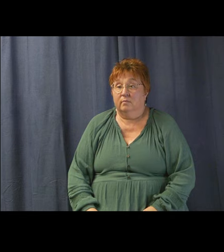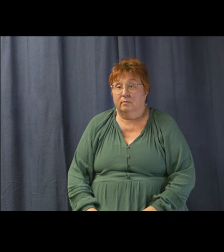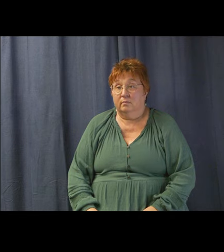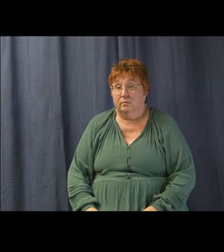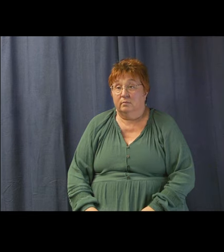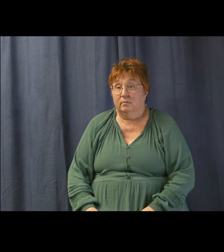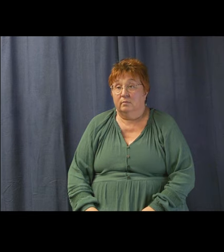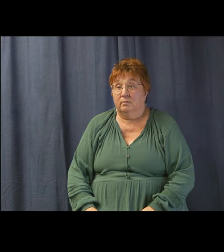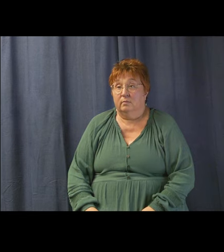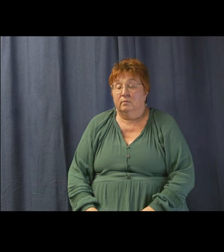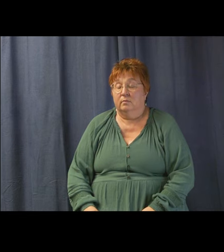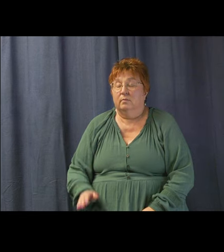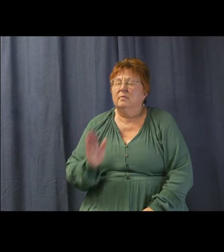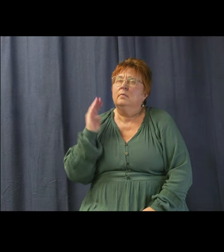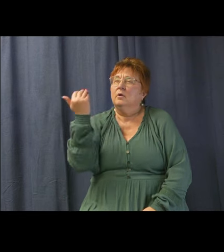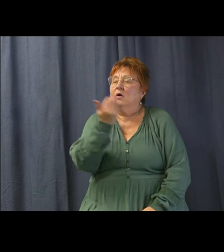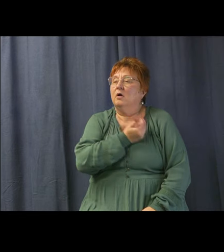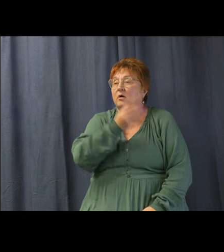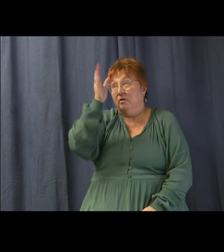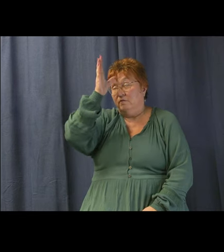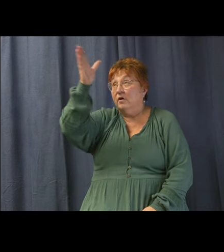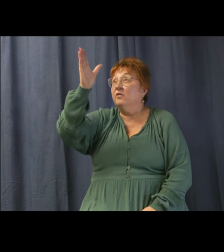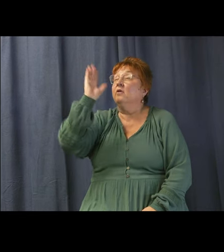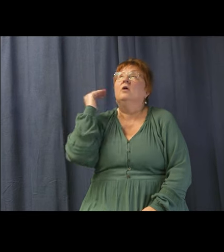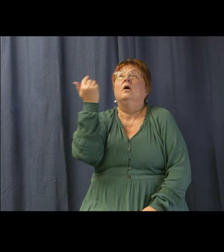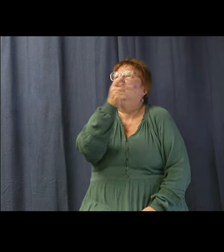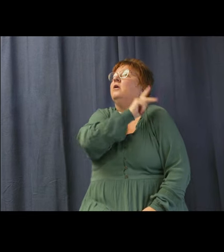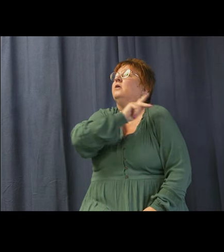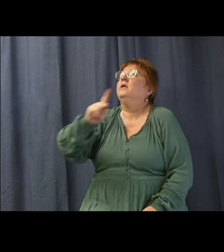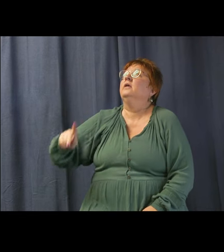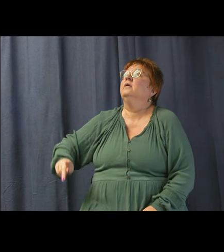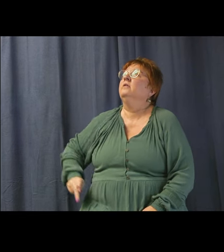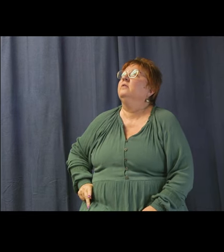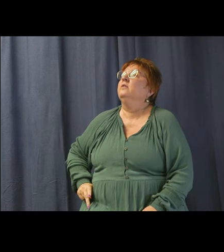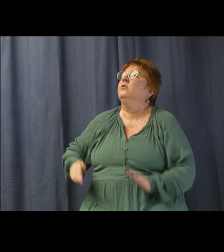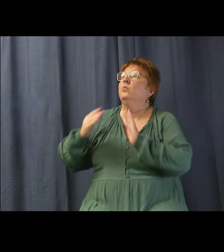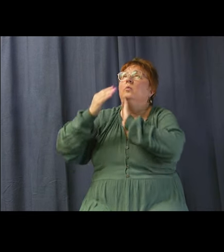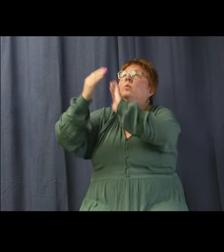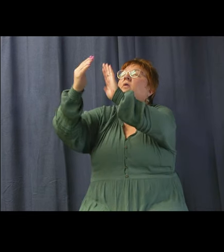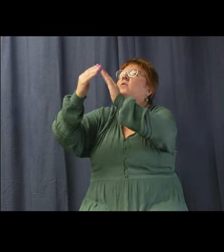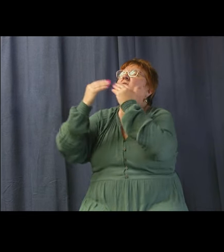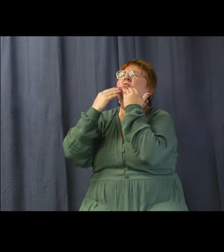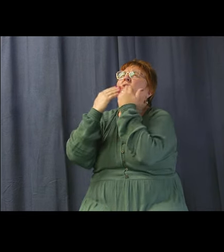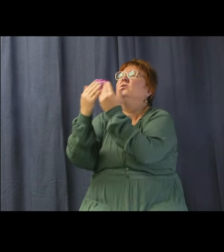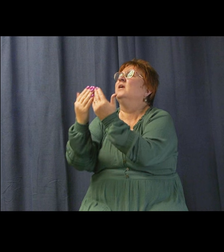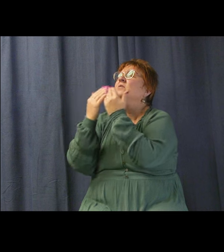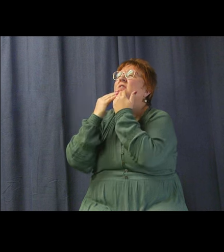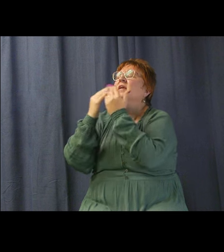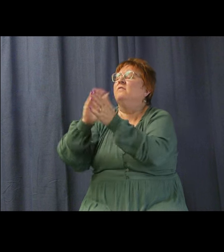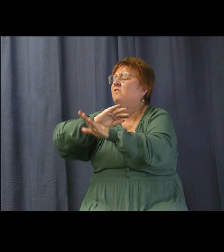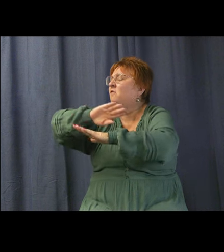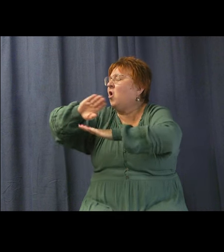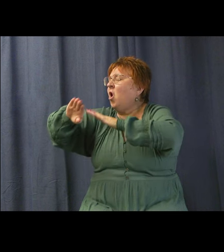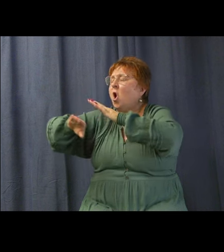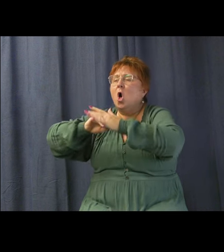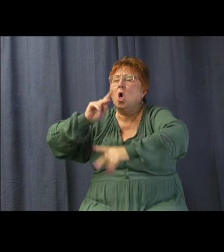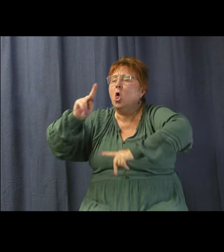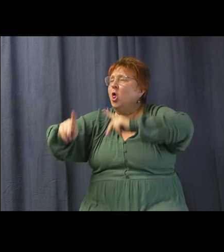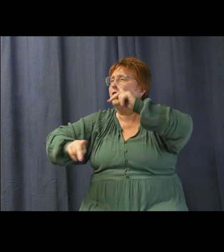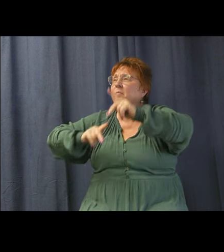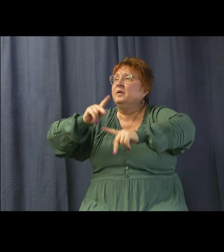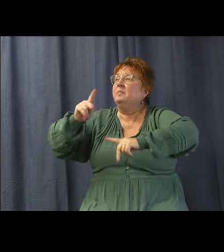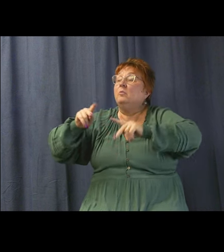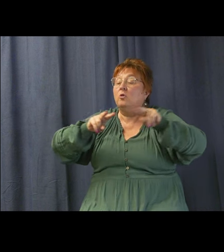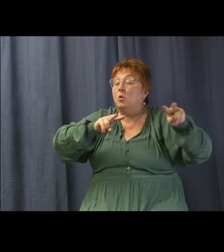right. Avinu Mokenu, the Father, a King. We just come before you. I'm so thankful for all of those around the world that